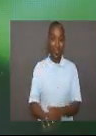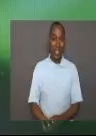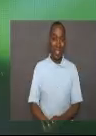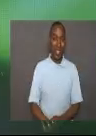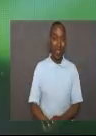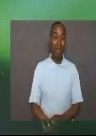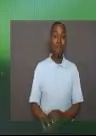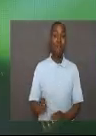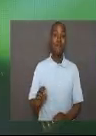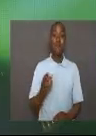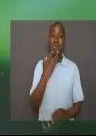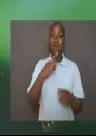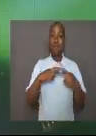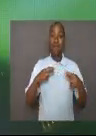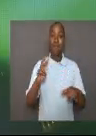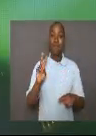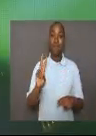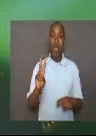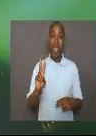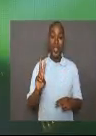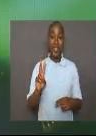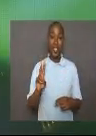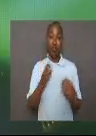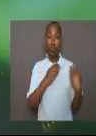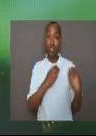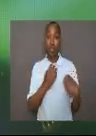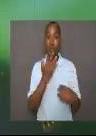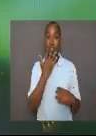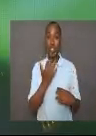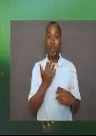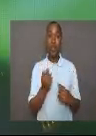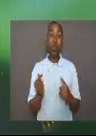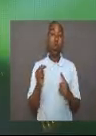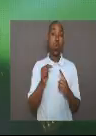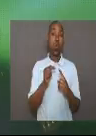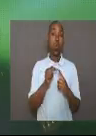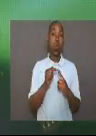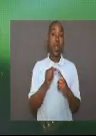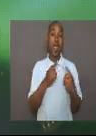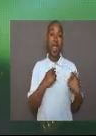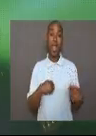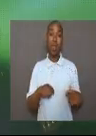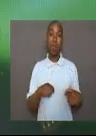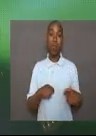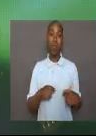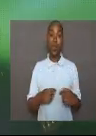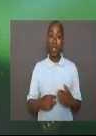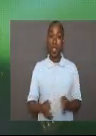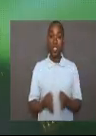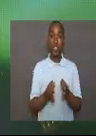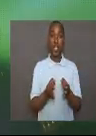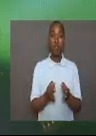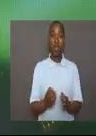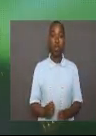Veins carry blood towards the heart. The blood is usually low in